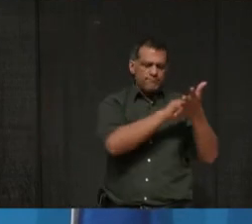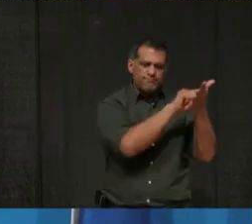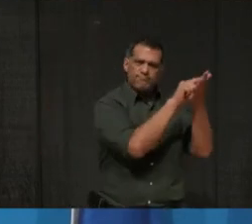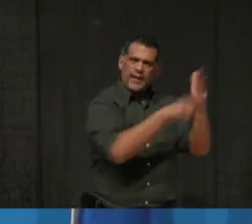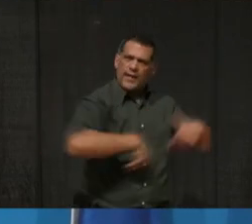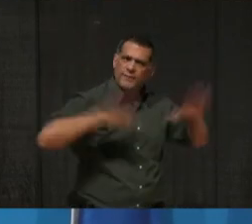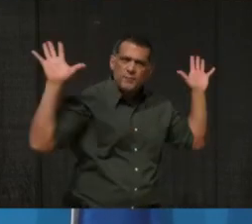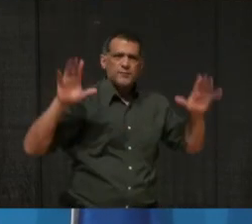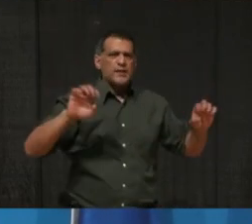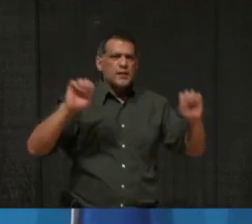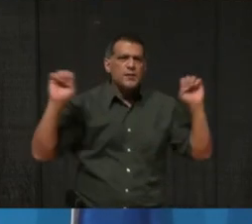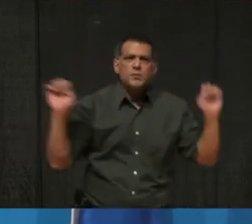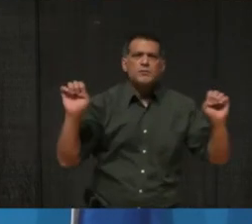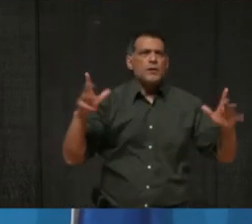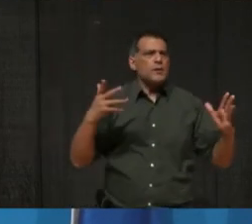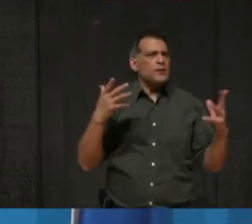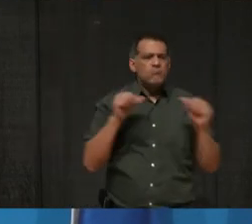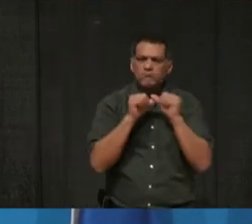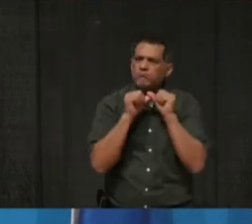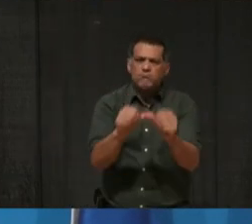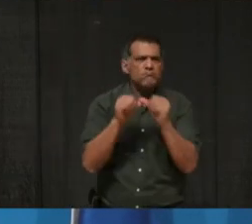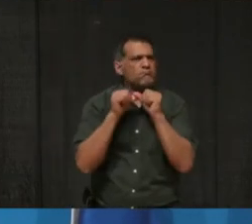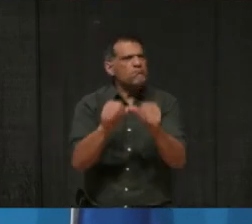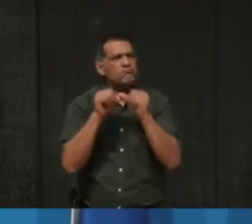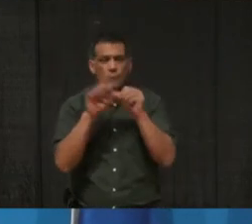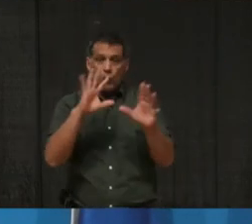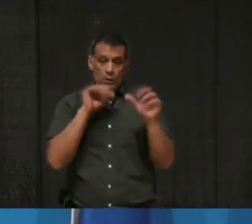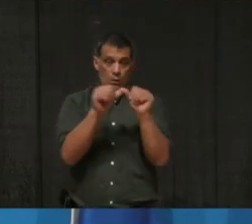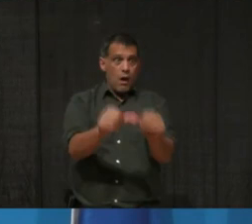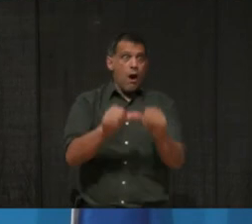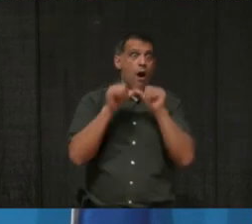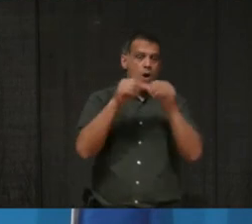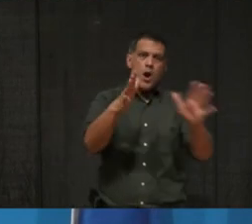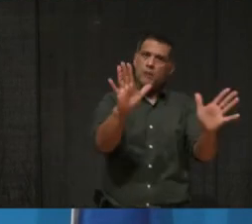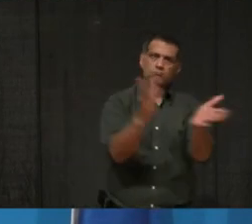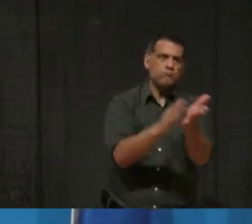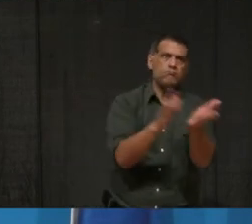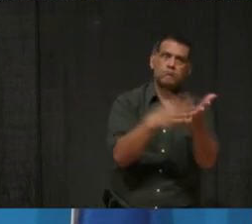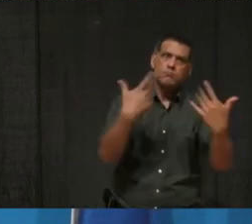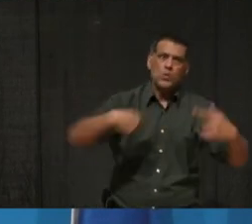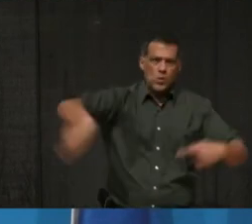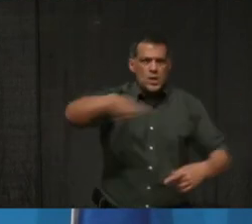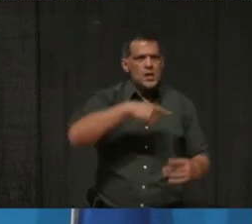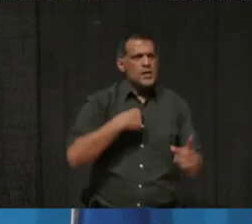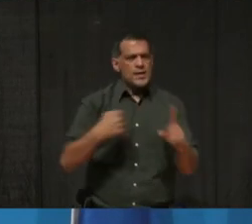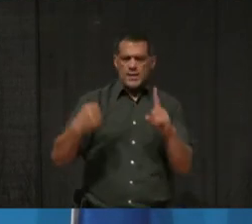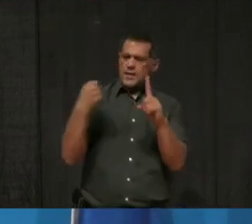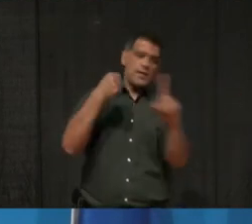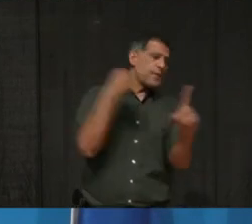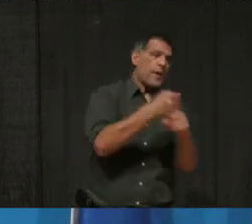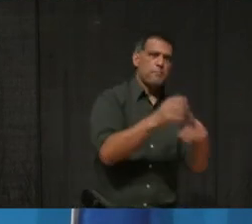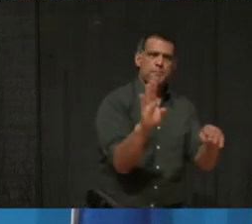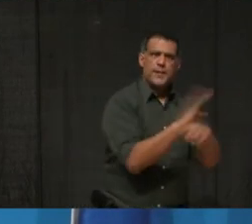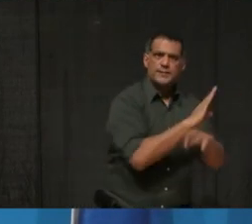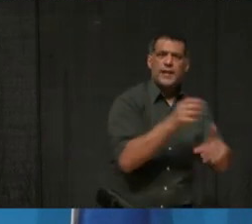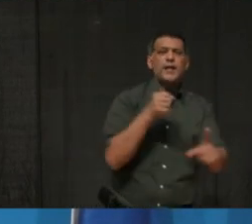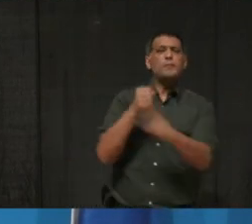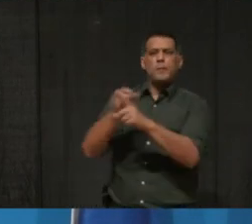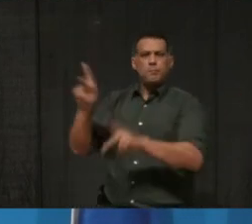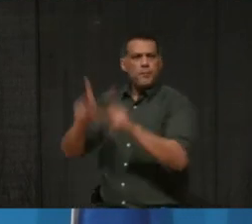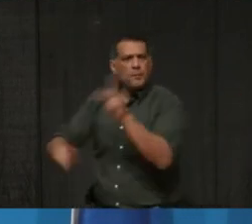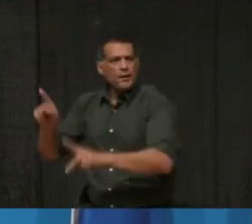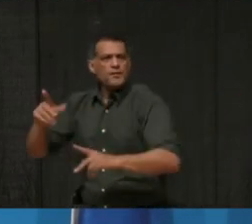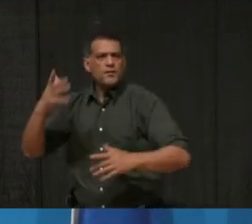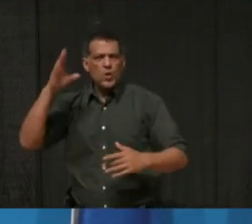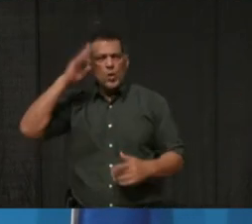emergency, and for the businesses impacted, for all who have sacrificed time in person. Know that all your